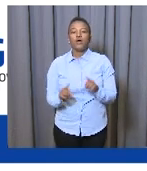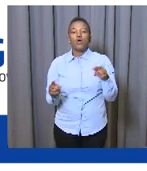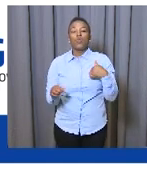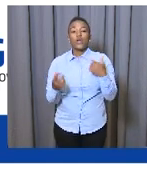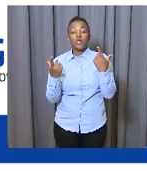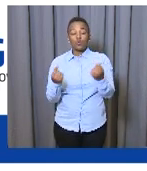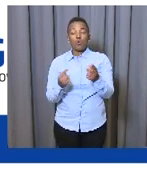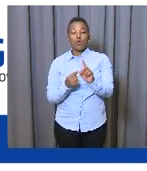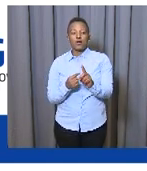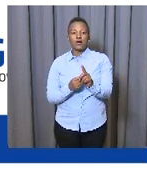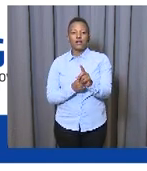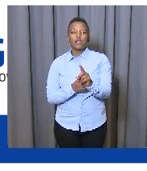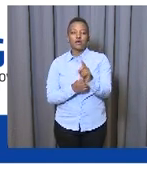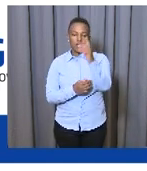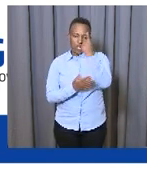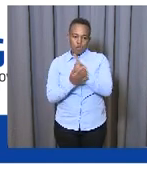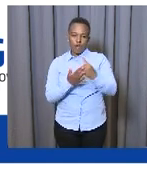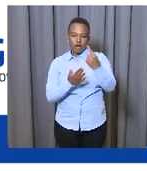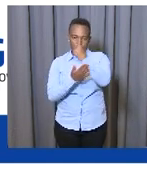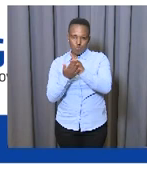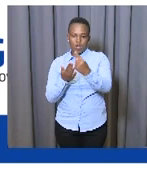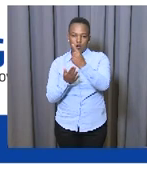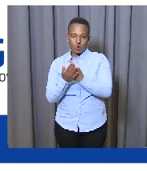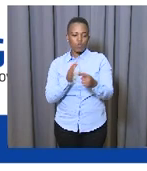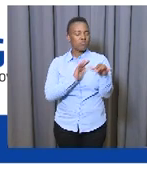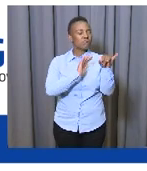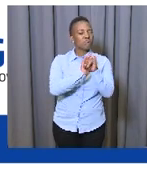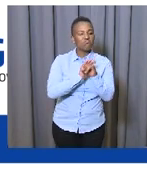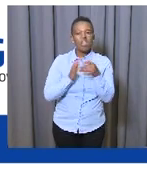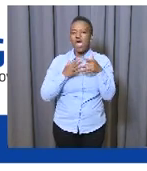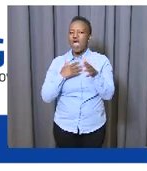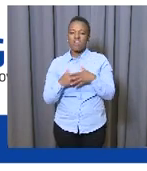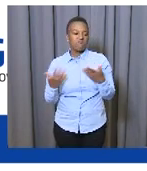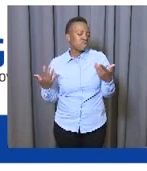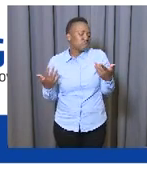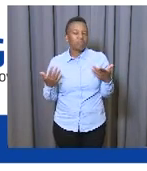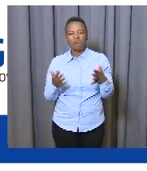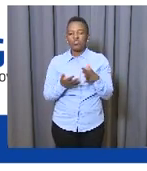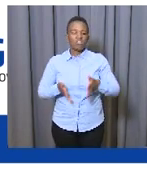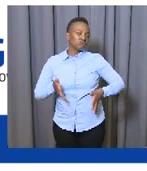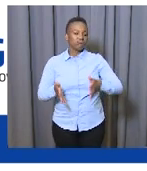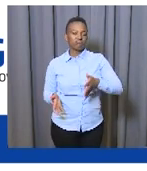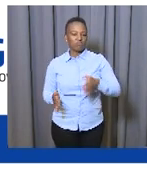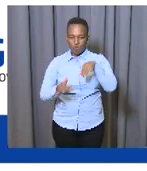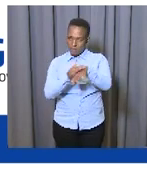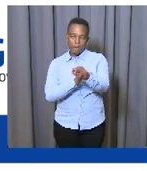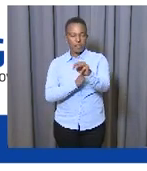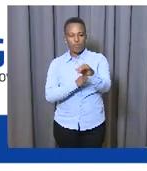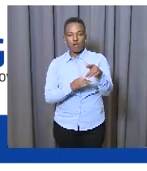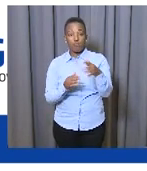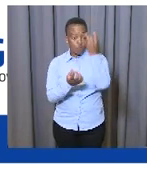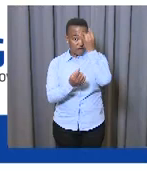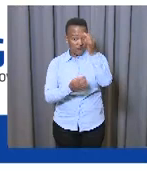essentially every week. We will be picking up unannounced visits. We're not informing the mall managers when